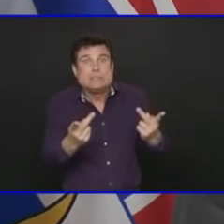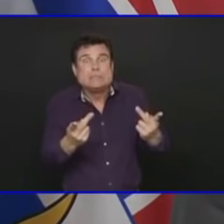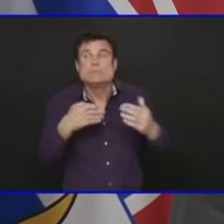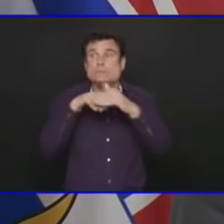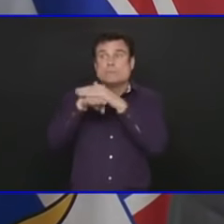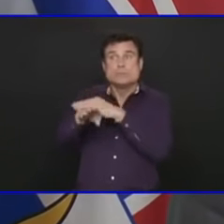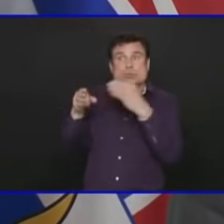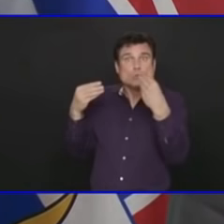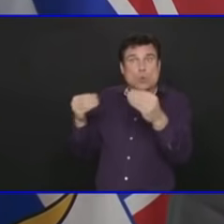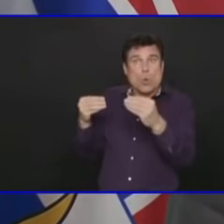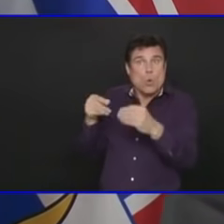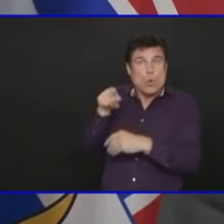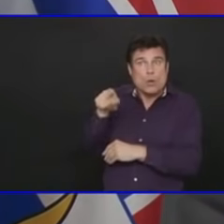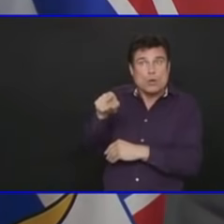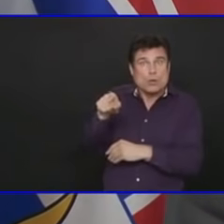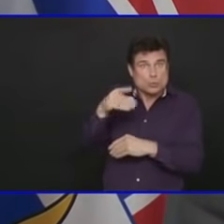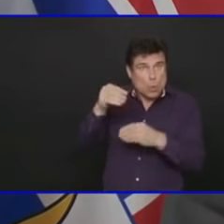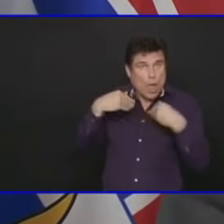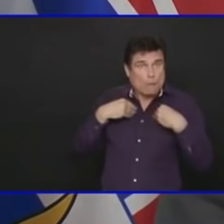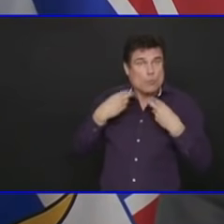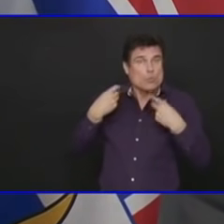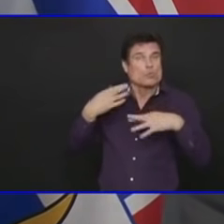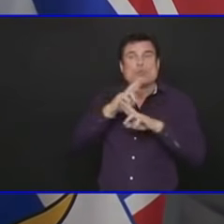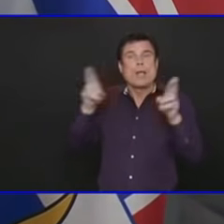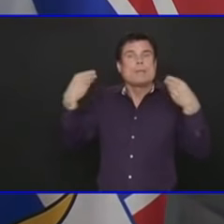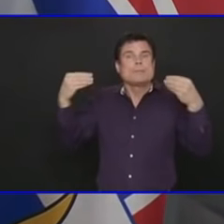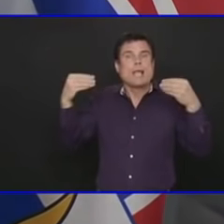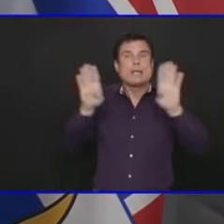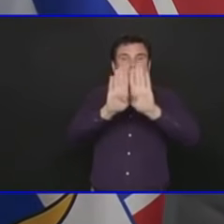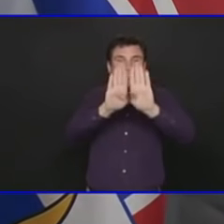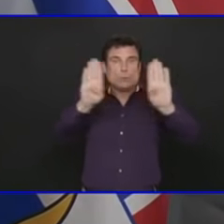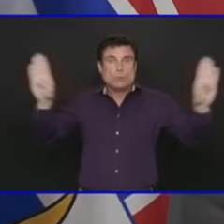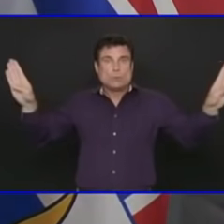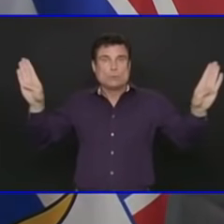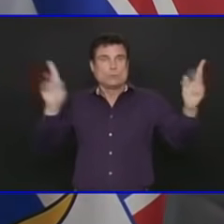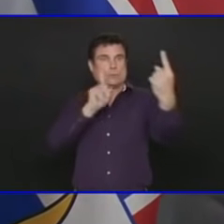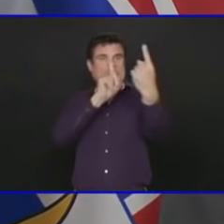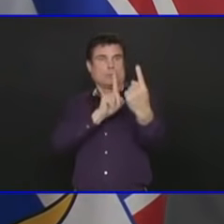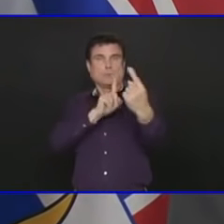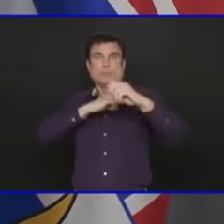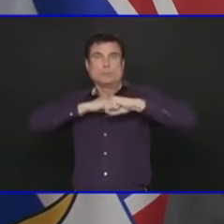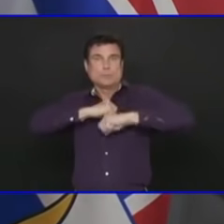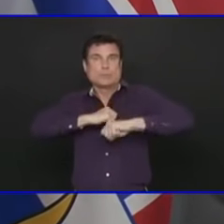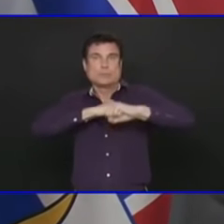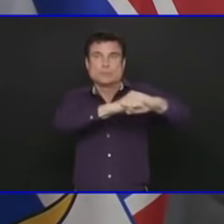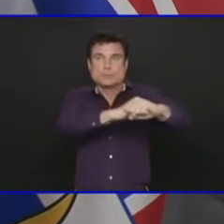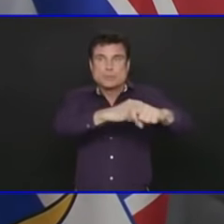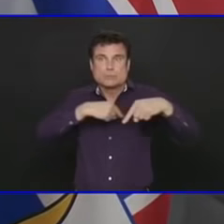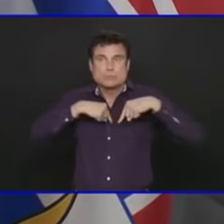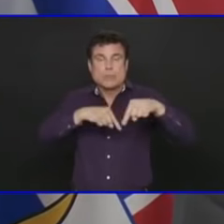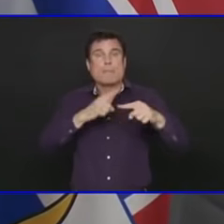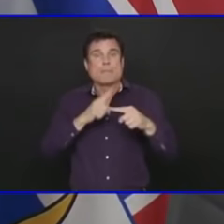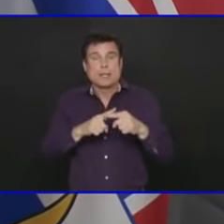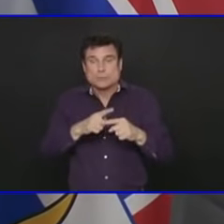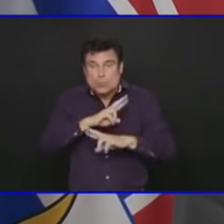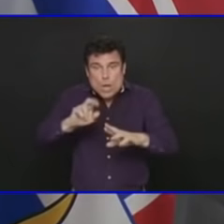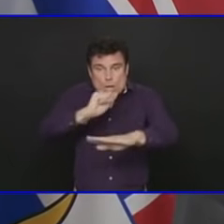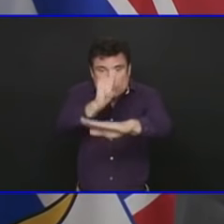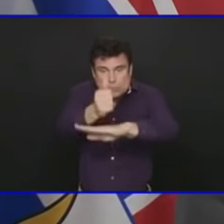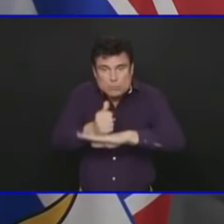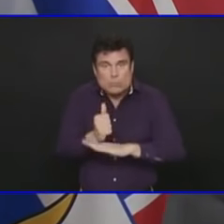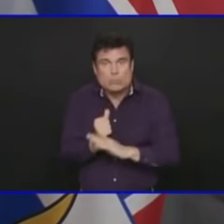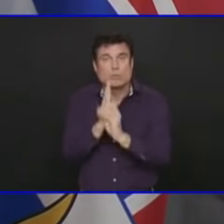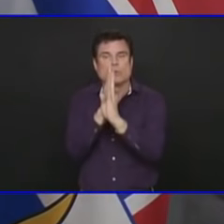until staff tells us to enter because they're making sure there are not too many of us inside. And in some sectors, personal protective